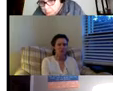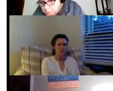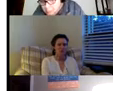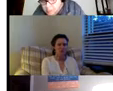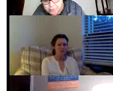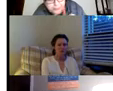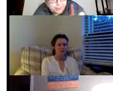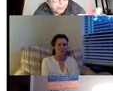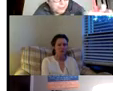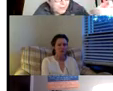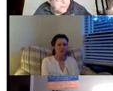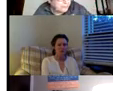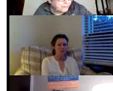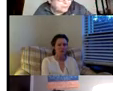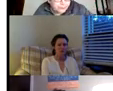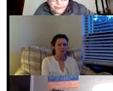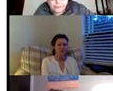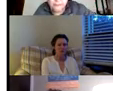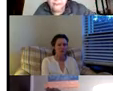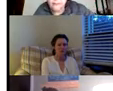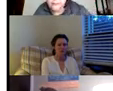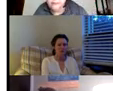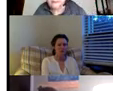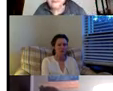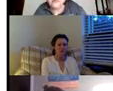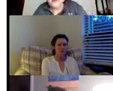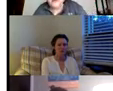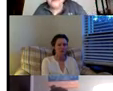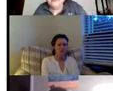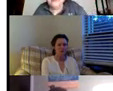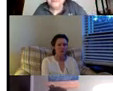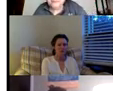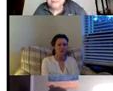thoughts about that before we move on to the next one?